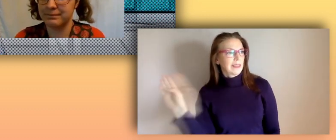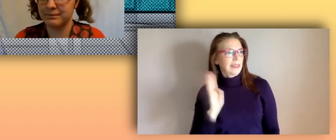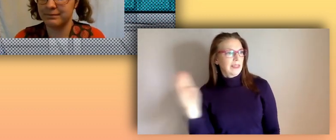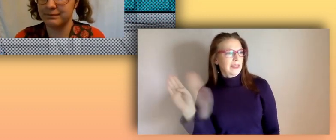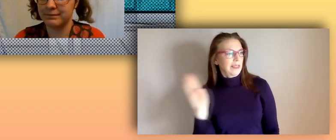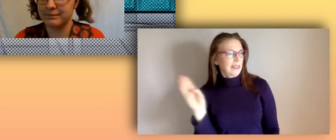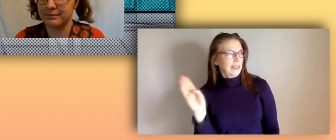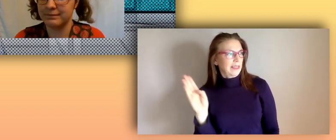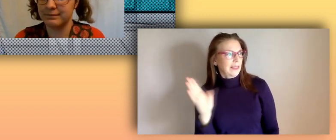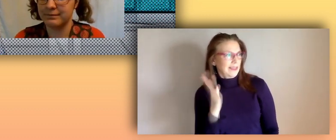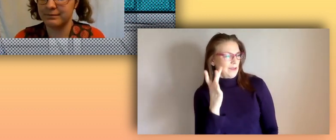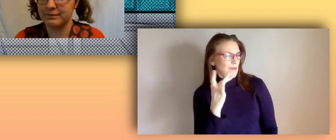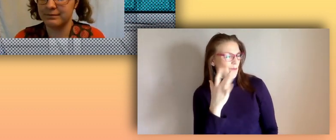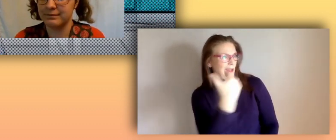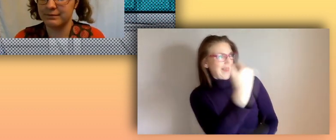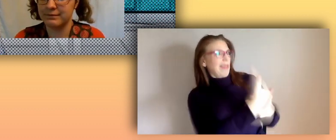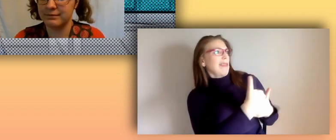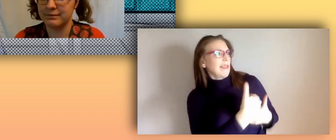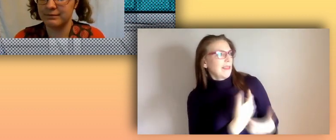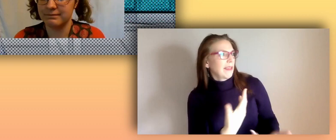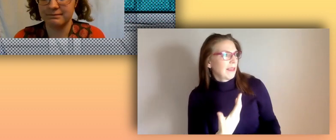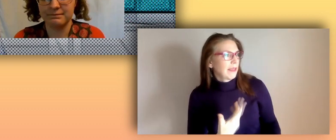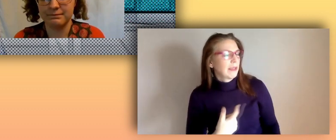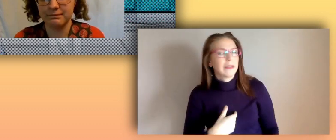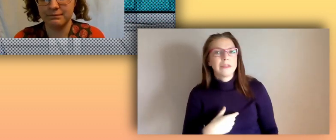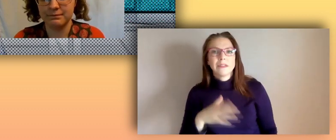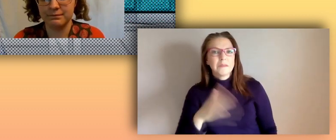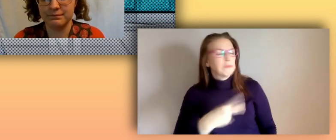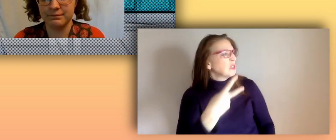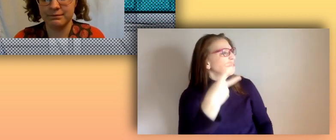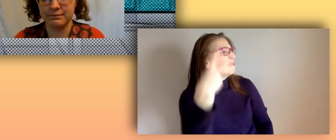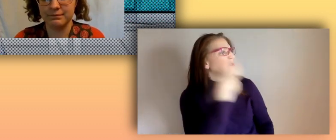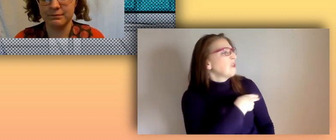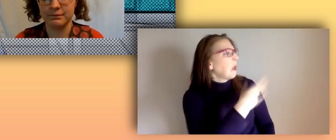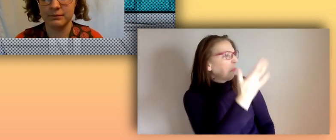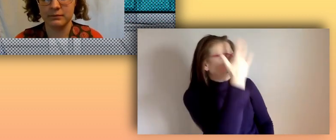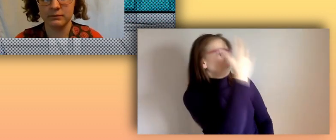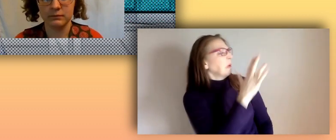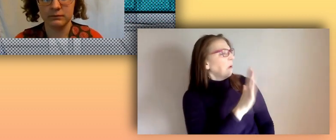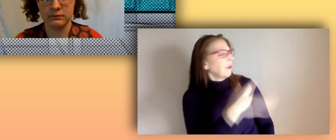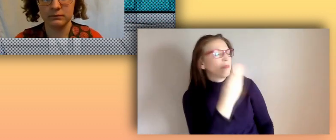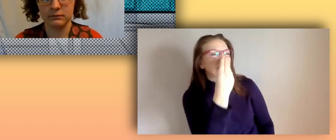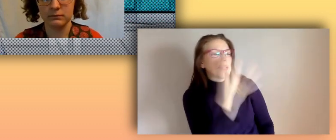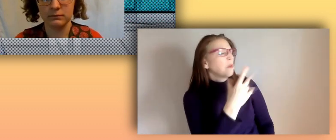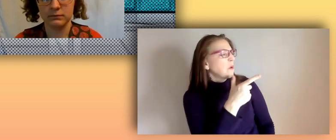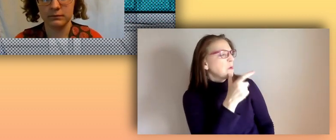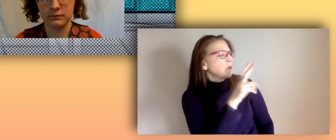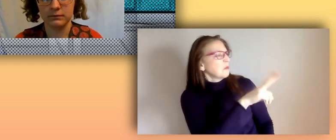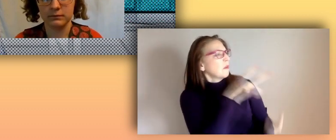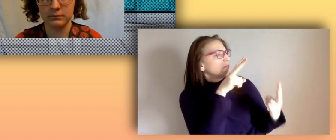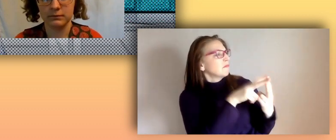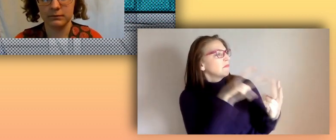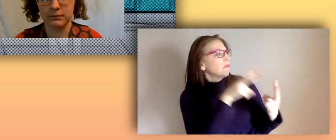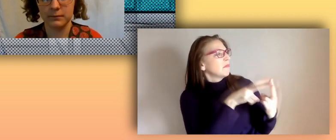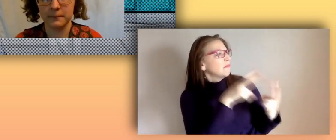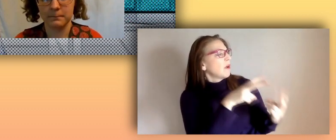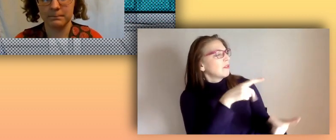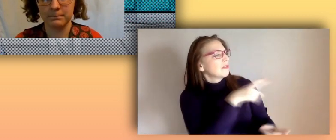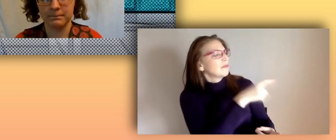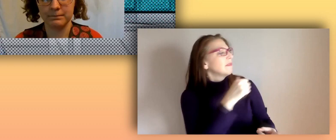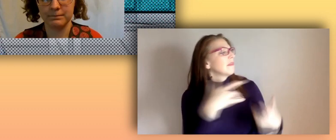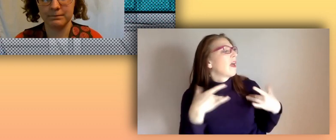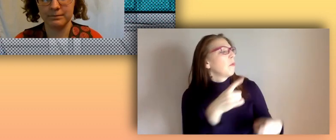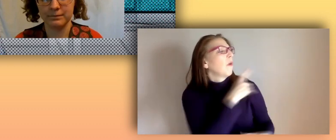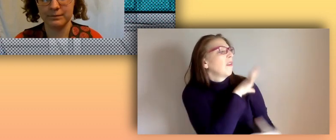with you, so why bother interjecting? Shut up, nerd. Well, I don't care who you're paired with, as long as you're not paired with